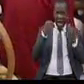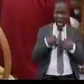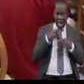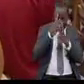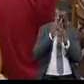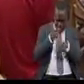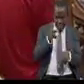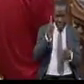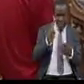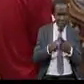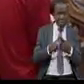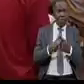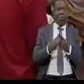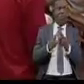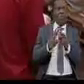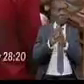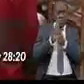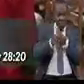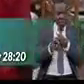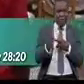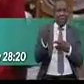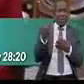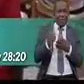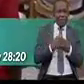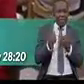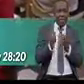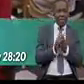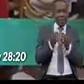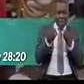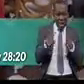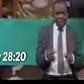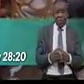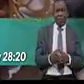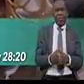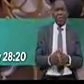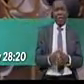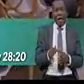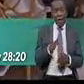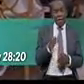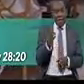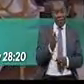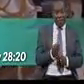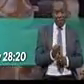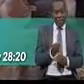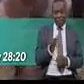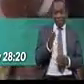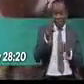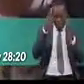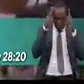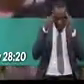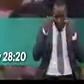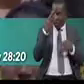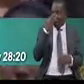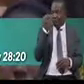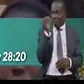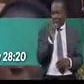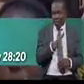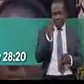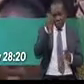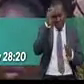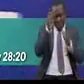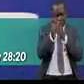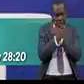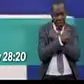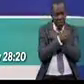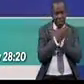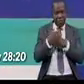27, by faith he forsook Egypt, not fearing the wrath of the king, for he